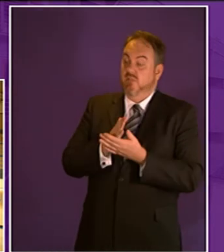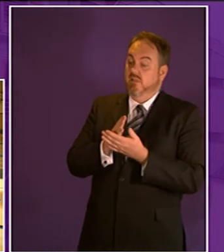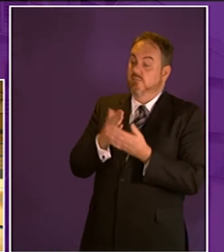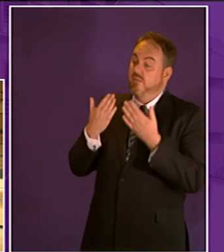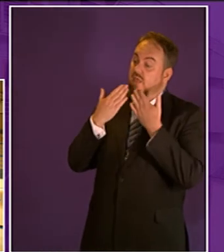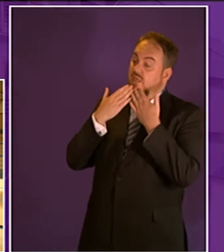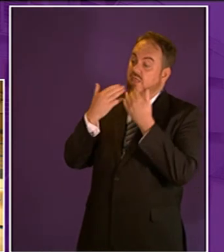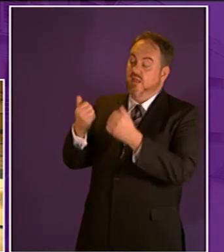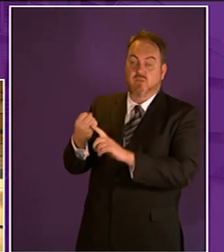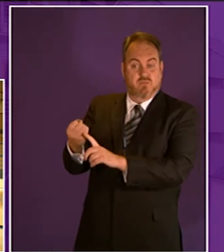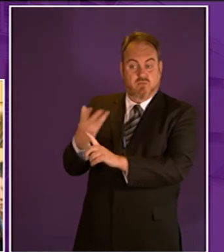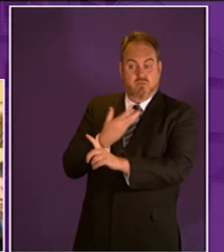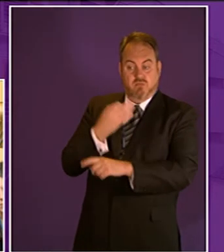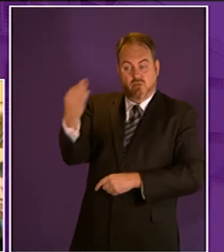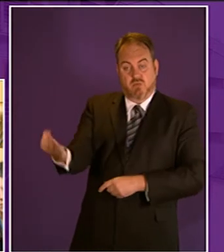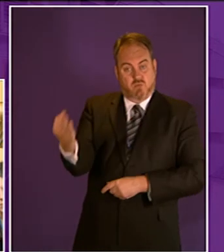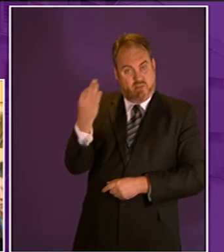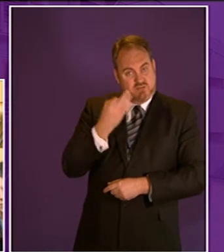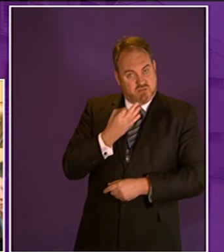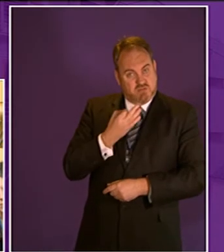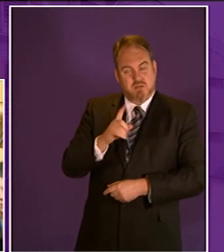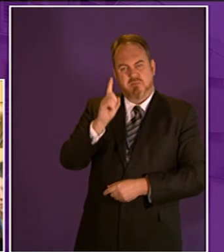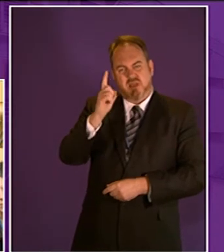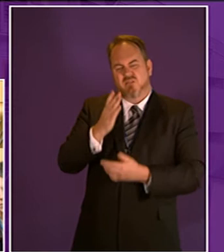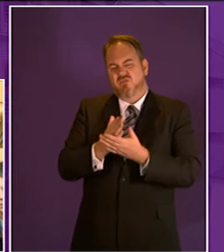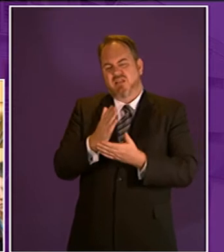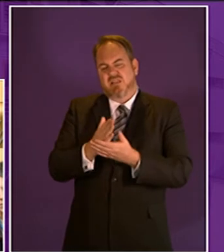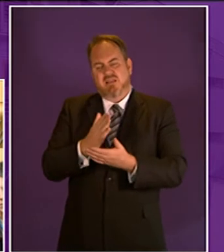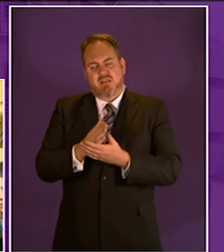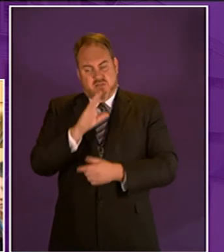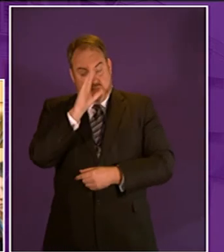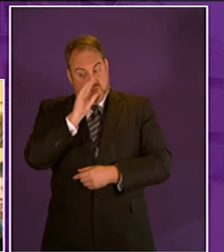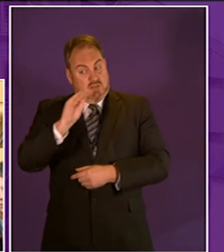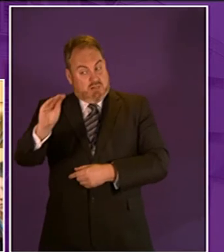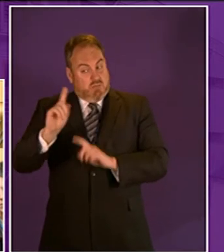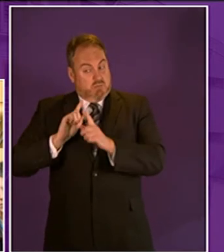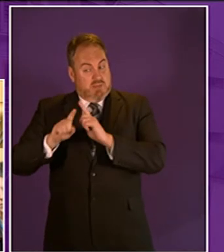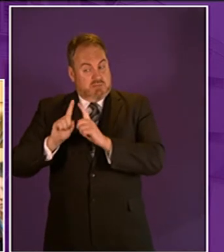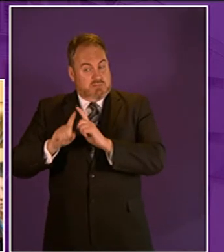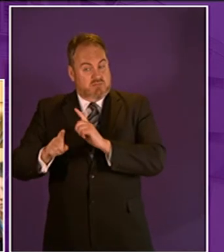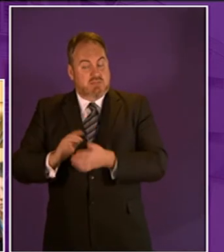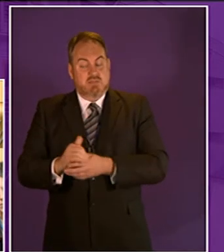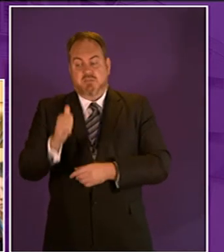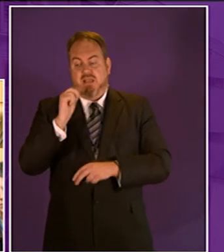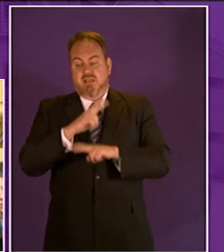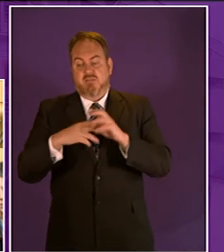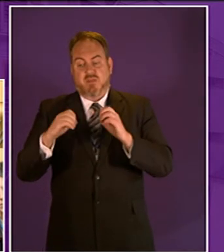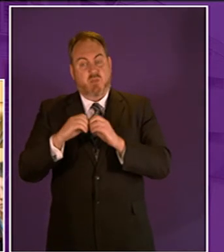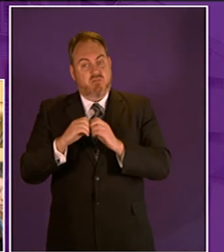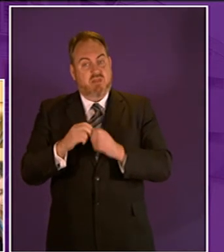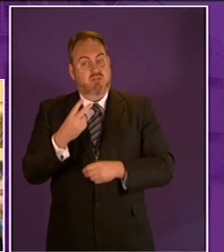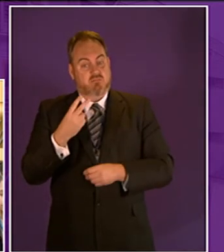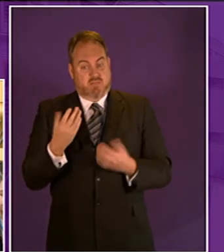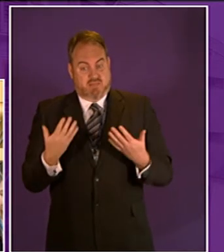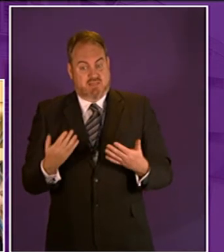Anna Sawar for his questions? What I can say to him that the back in February of this year, the